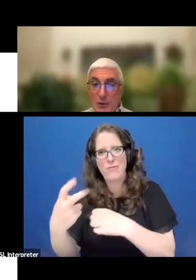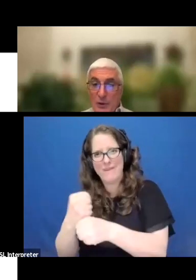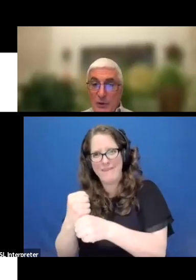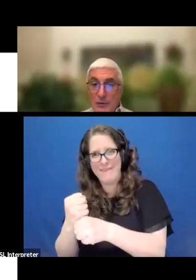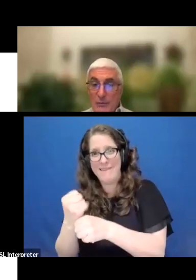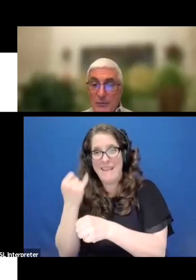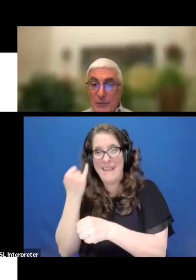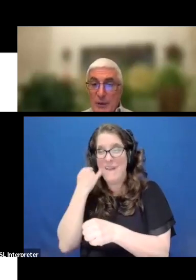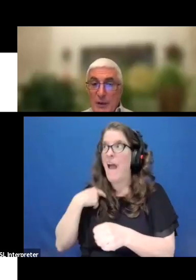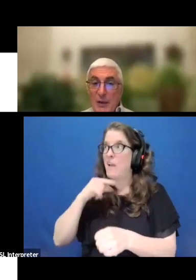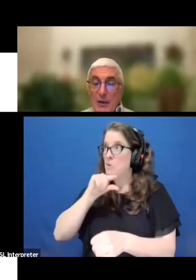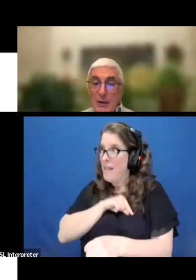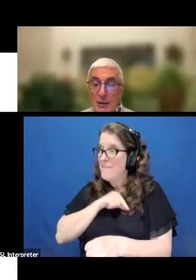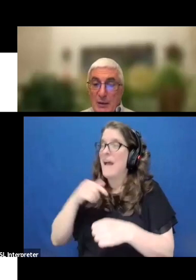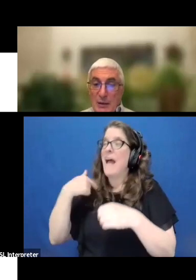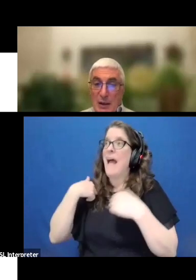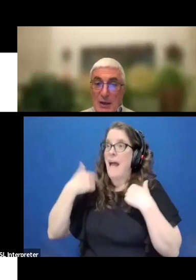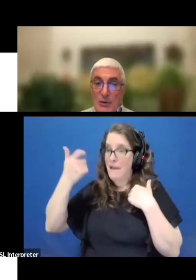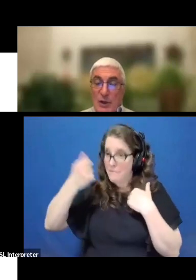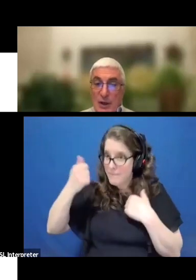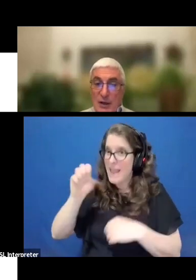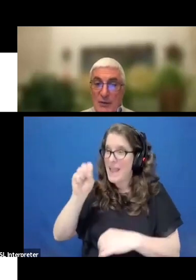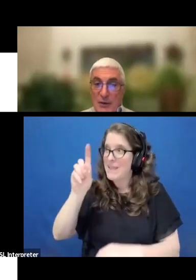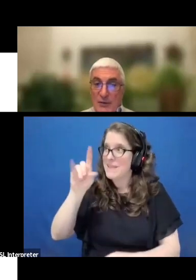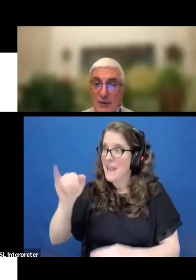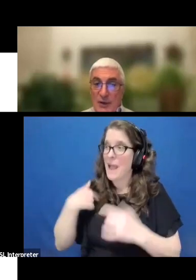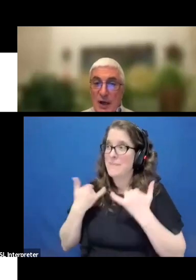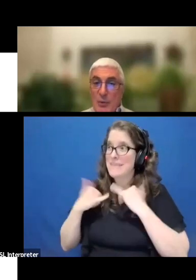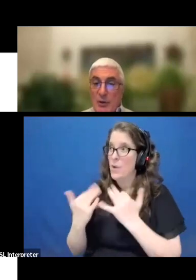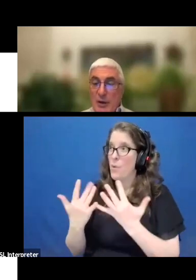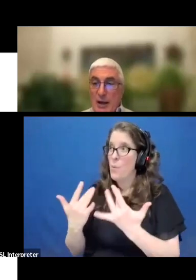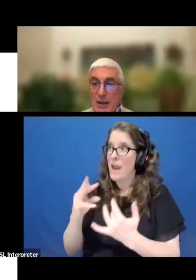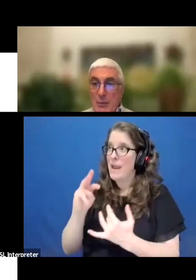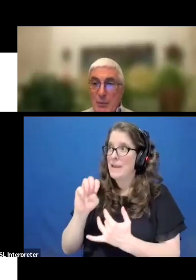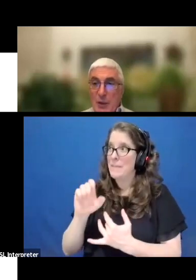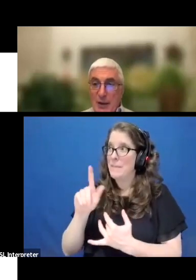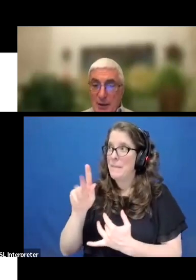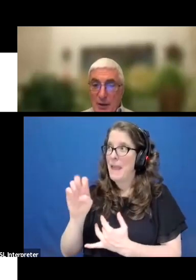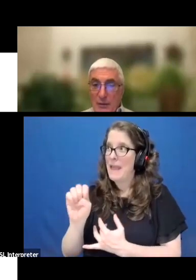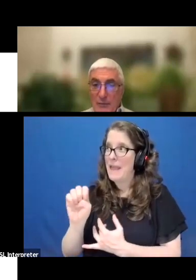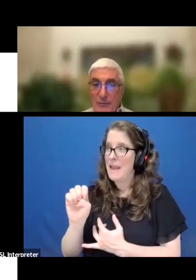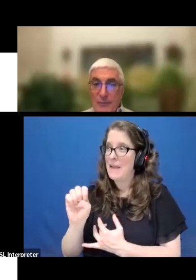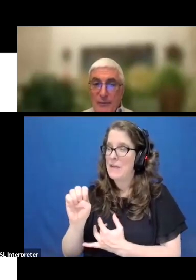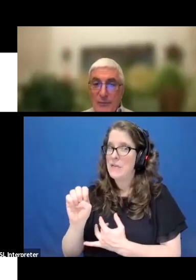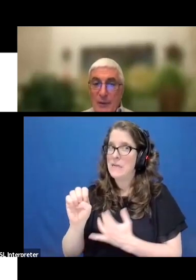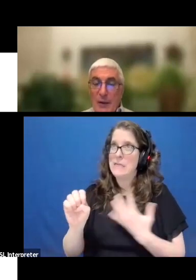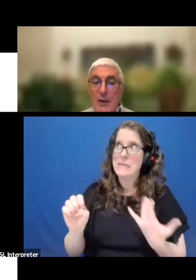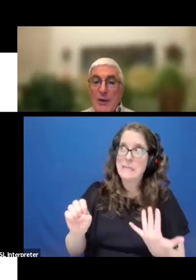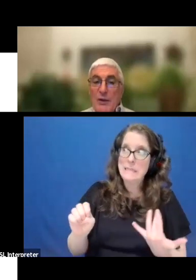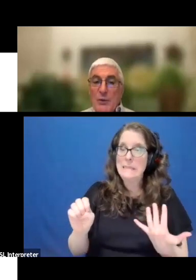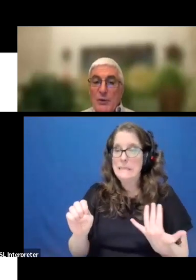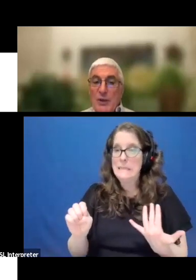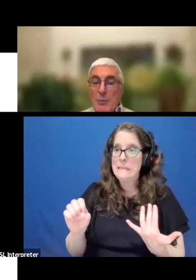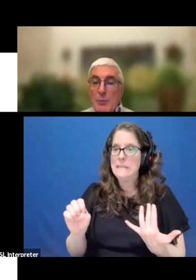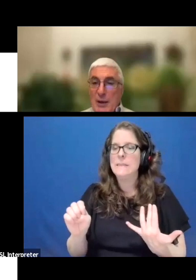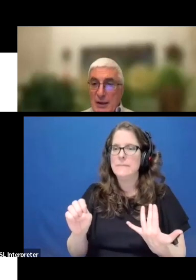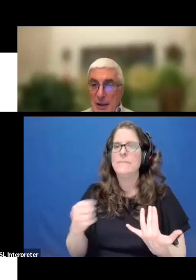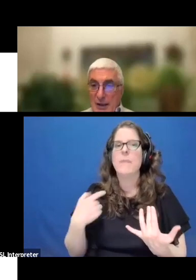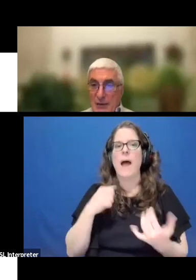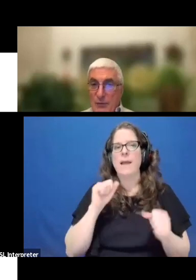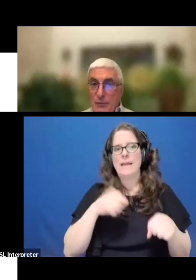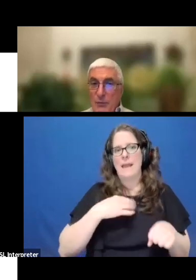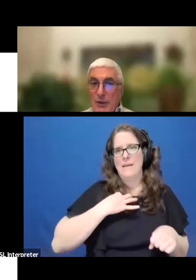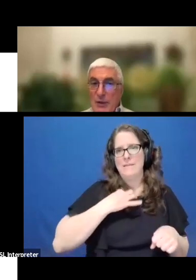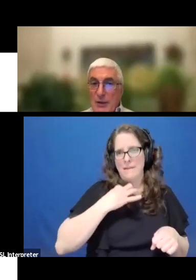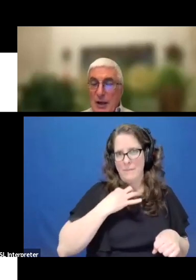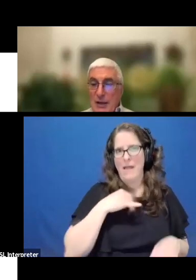waiting period and you're getting SSDI, but not yet Medicare, you could get